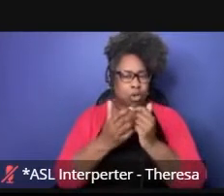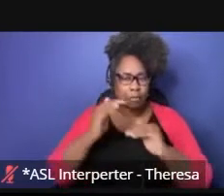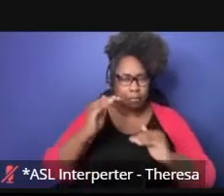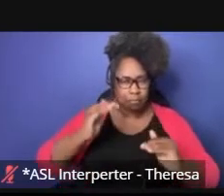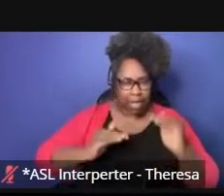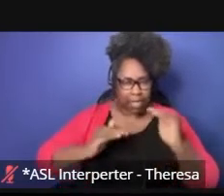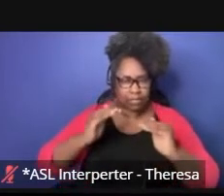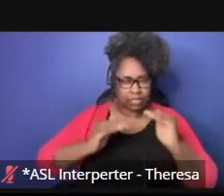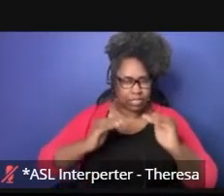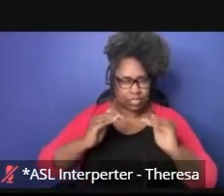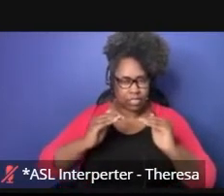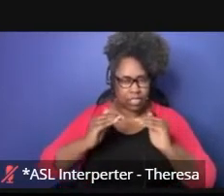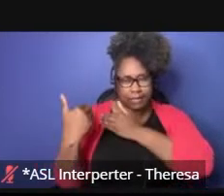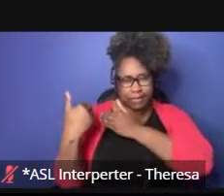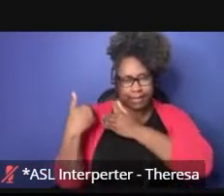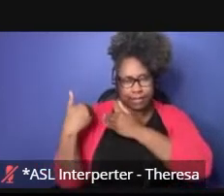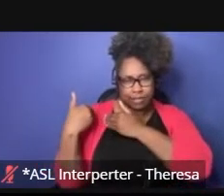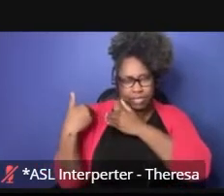and assessment?